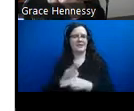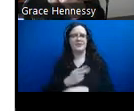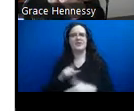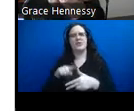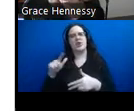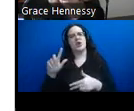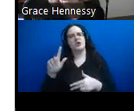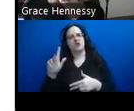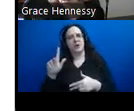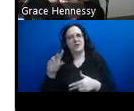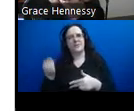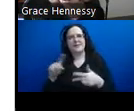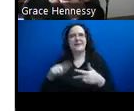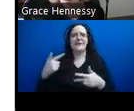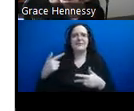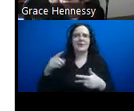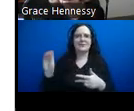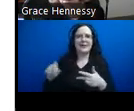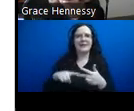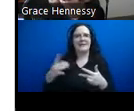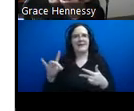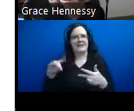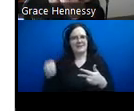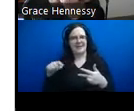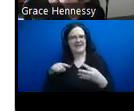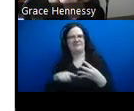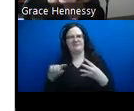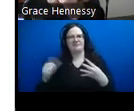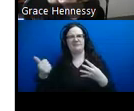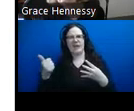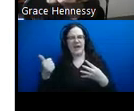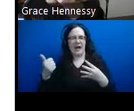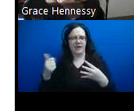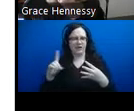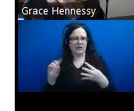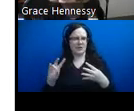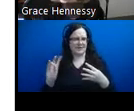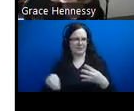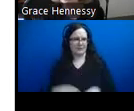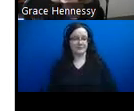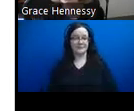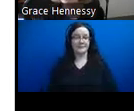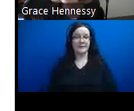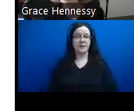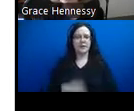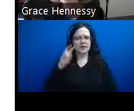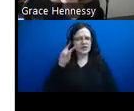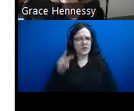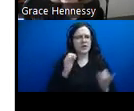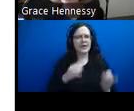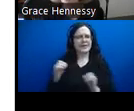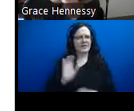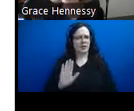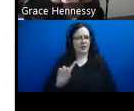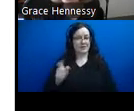21%, 18%, and 7% respectively. And when they looked at them individually, in terms of the individual diagnoses, the